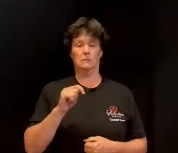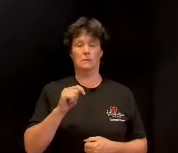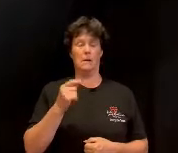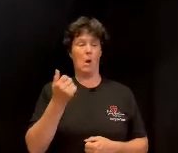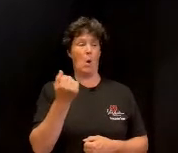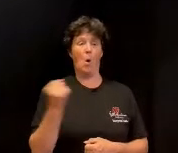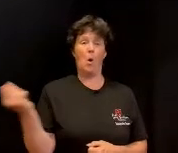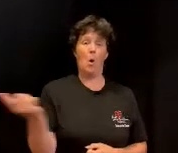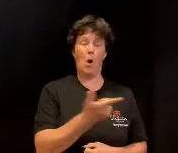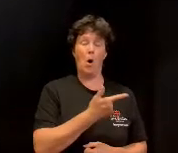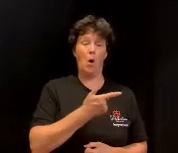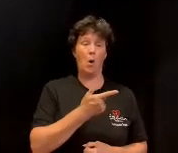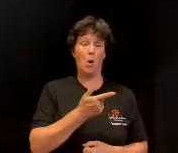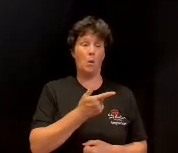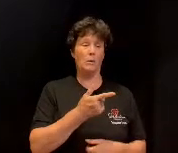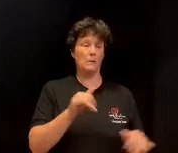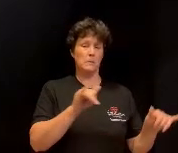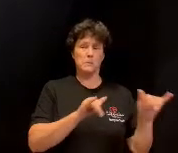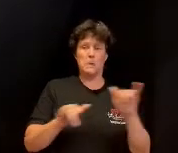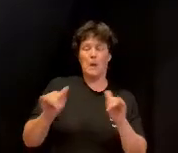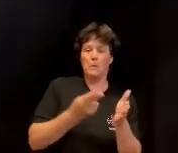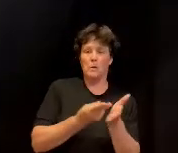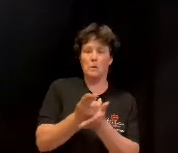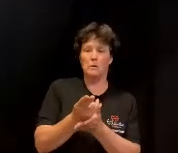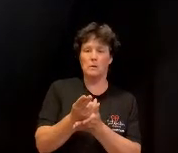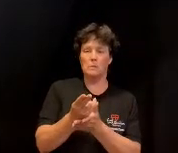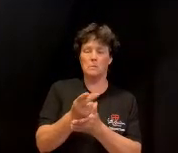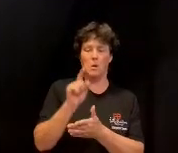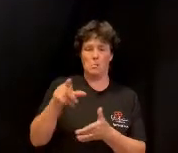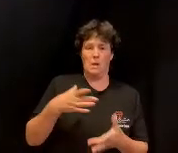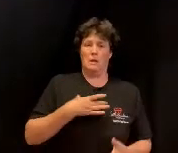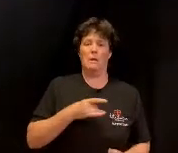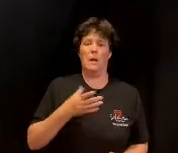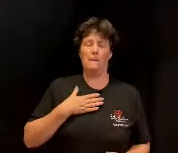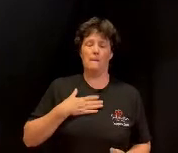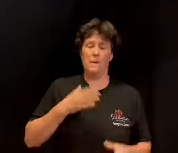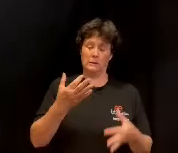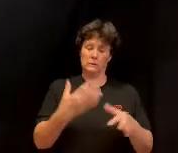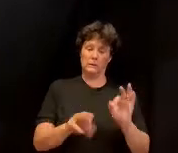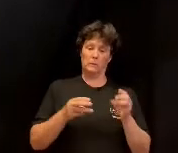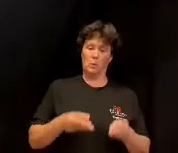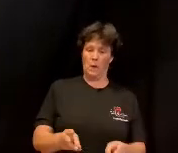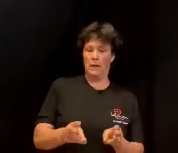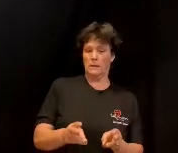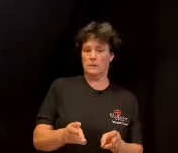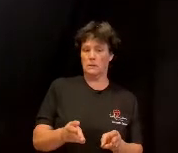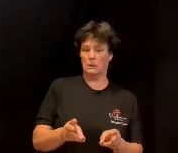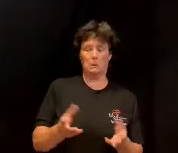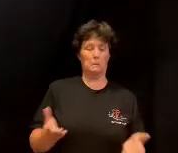values, and truth must be the same, and you must approve of my sinful ways.